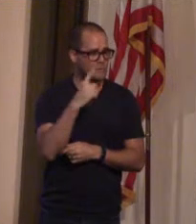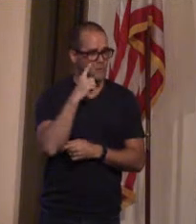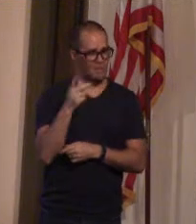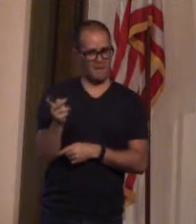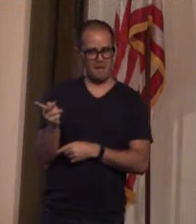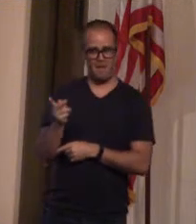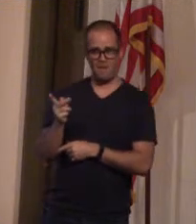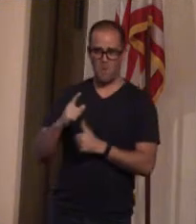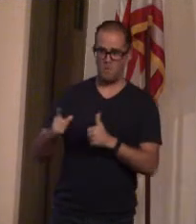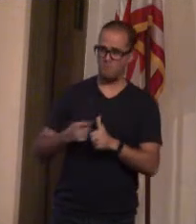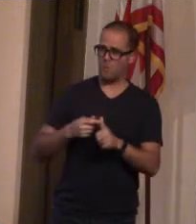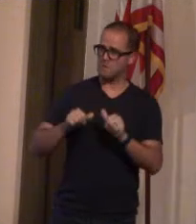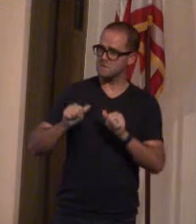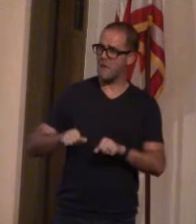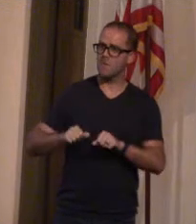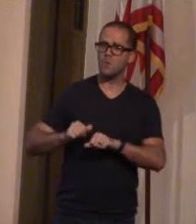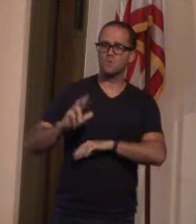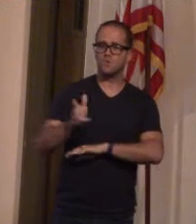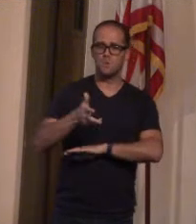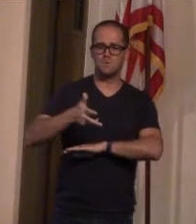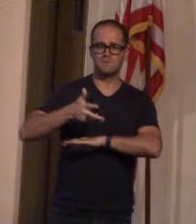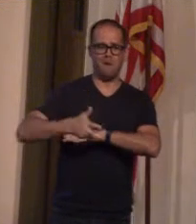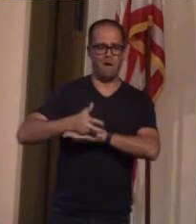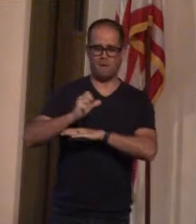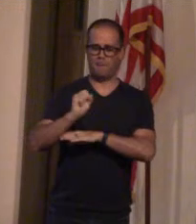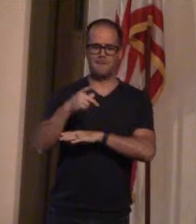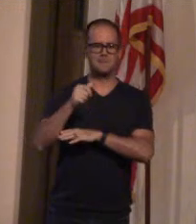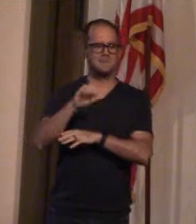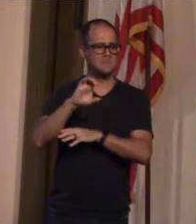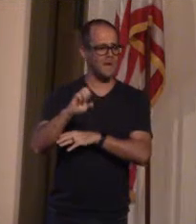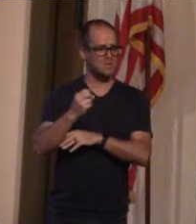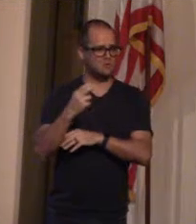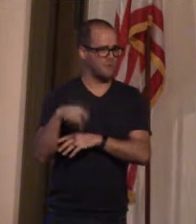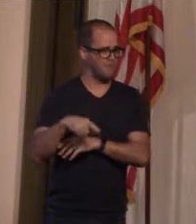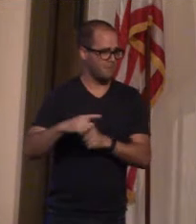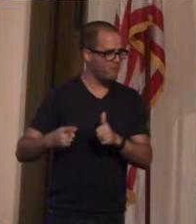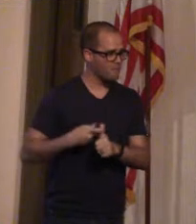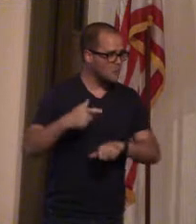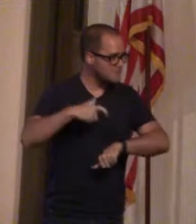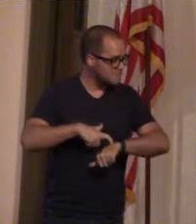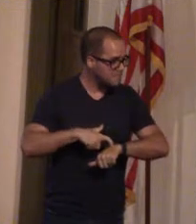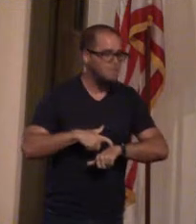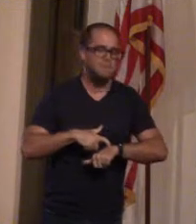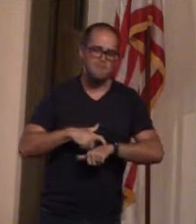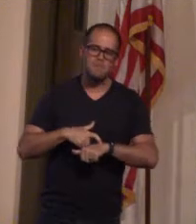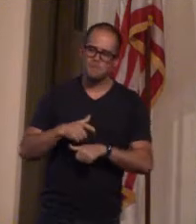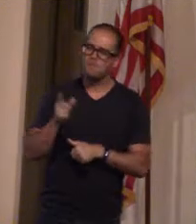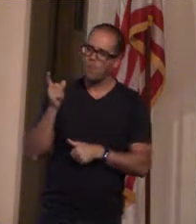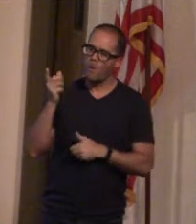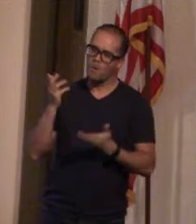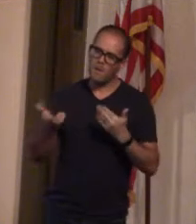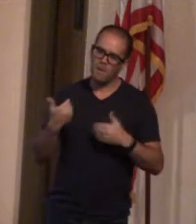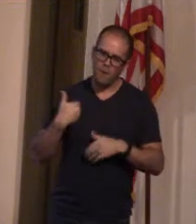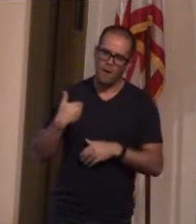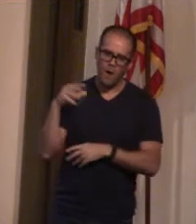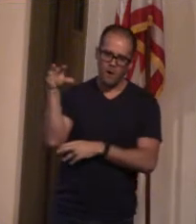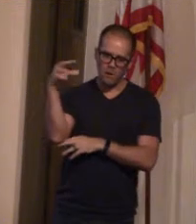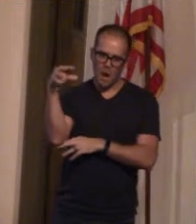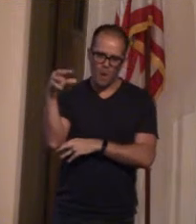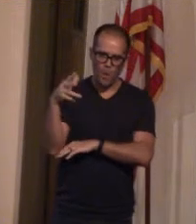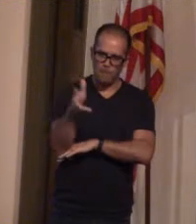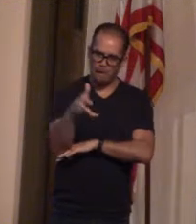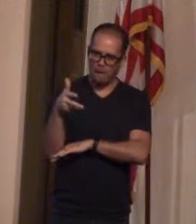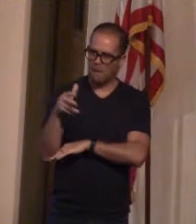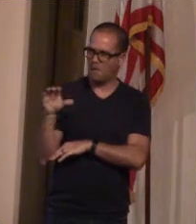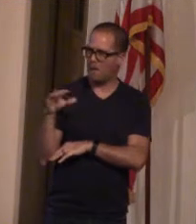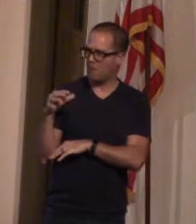Sulu, Chekhov, and Wesley Crusher, interesting name, Crusher, do you think that they were first able